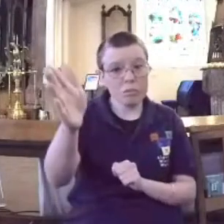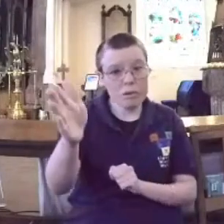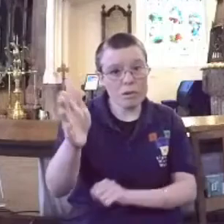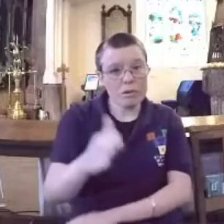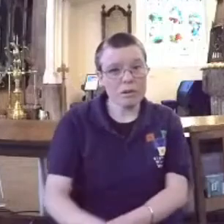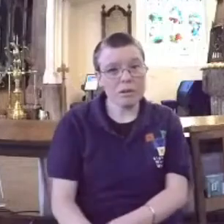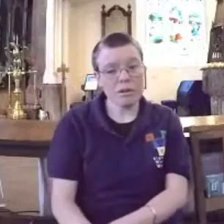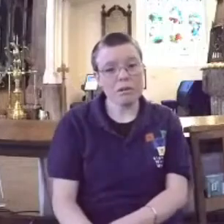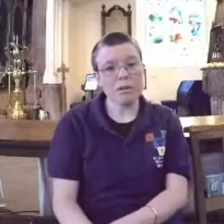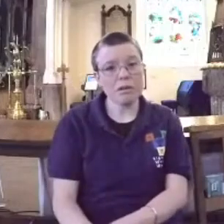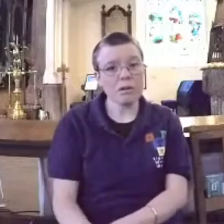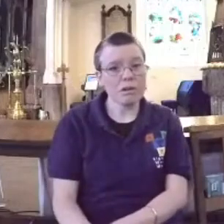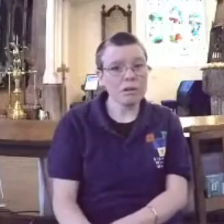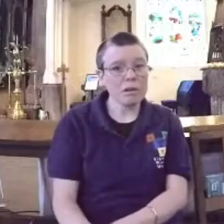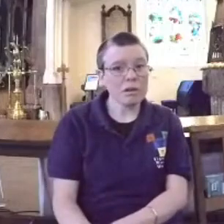And